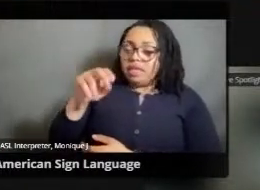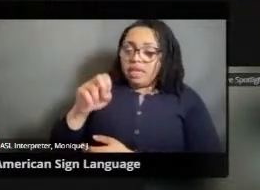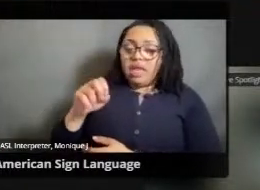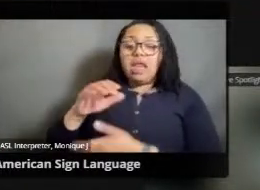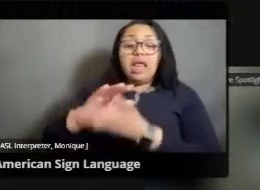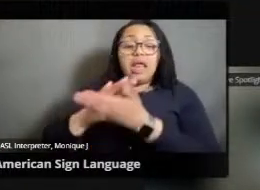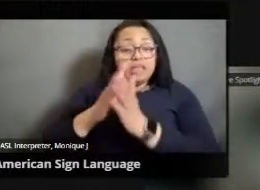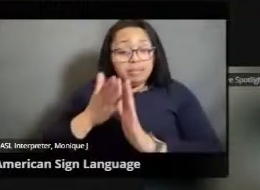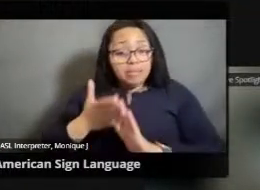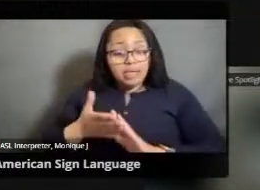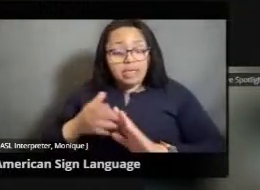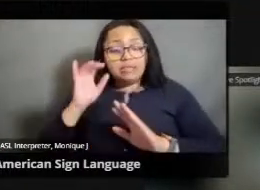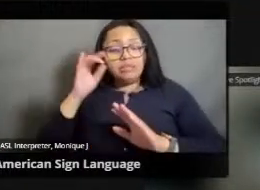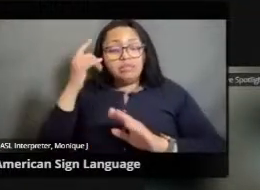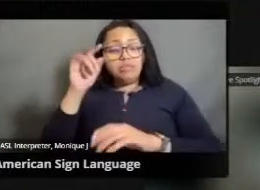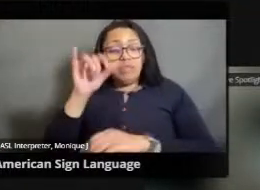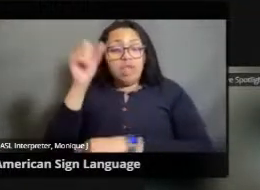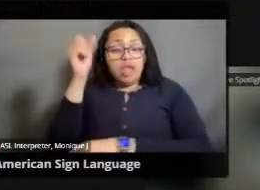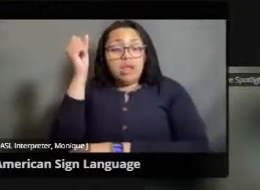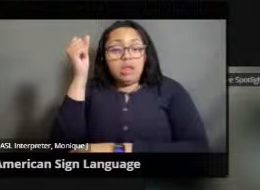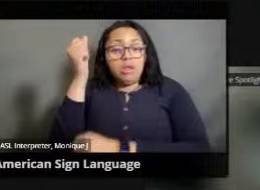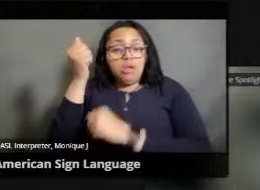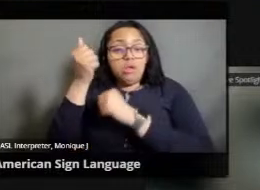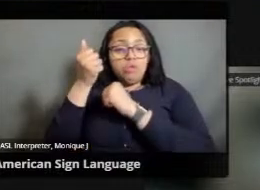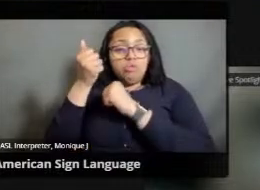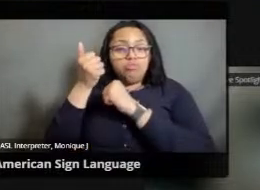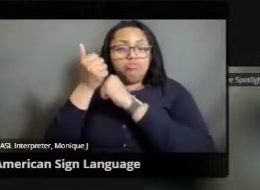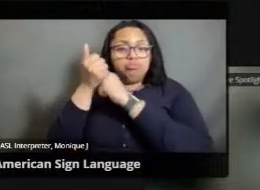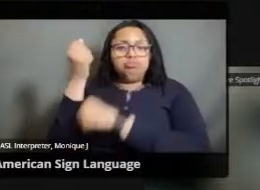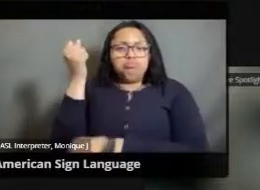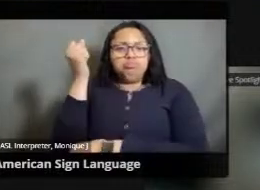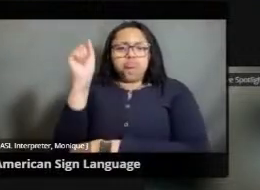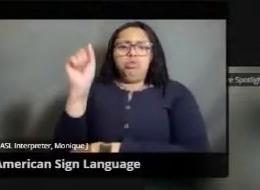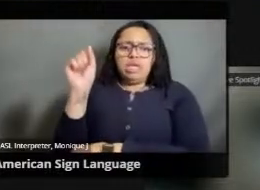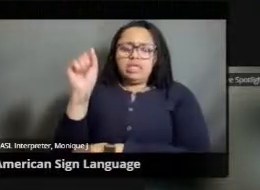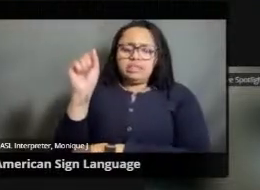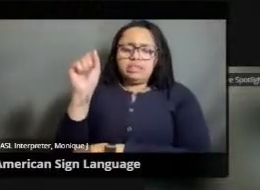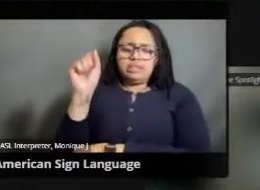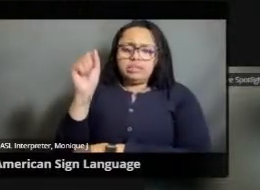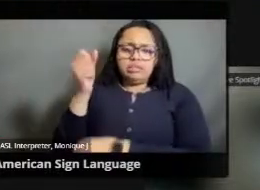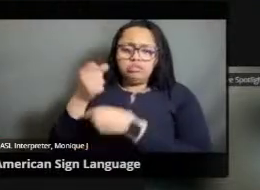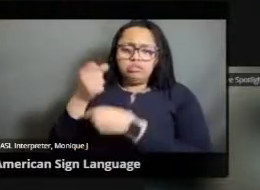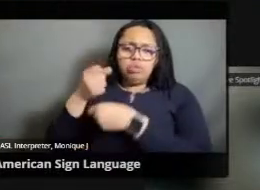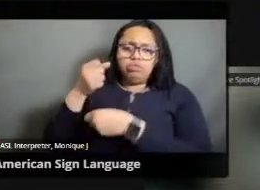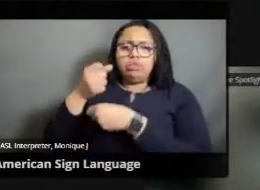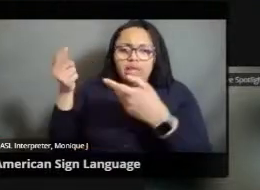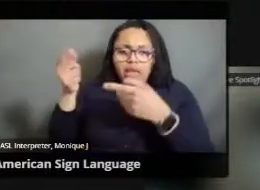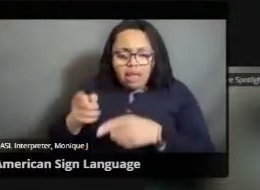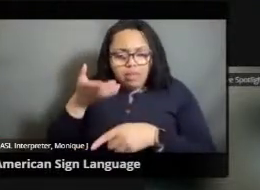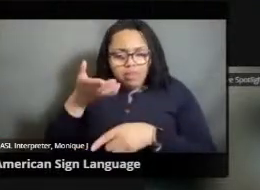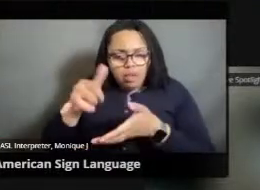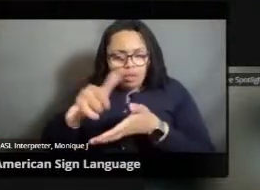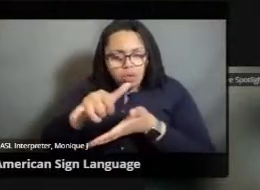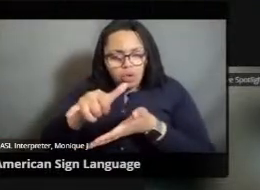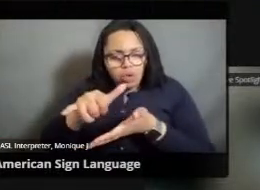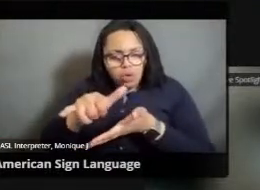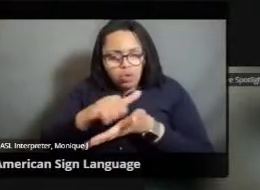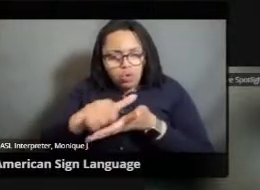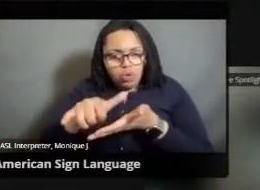that took place during Genocide Joe's fundraiser in New York City a couple of days